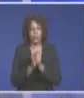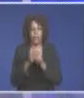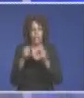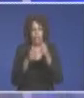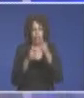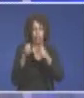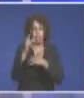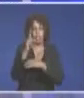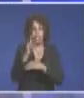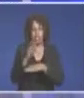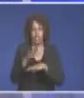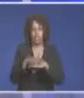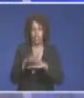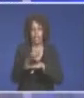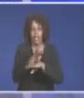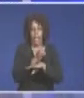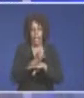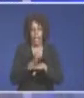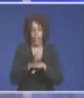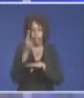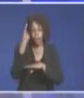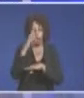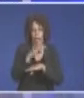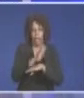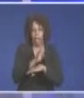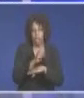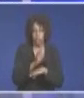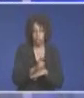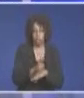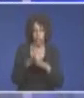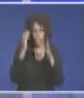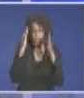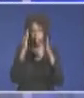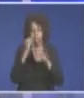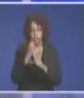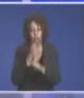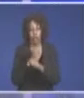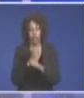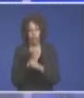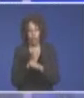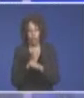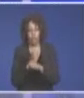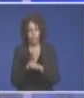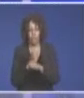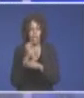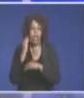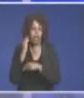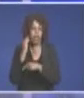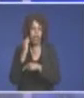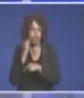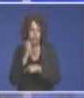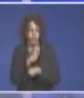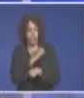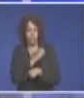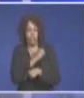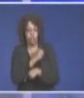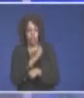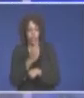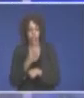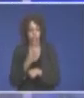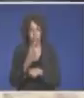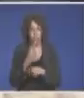Infrastructural needs on the island of Exuma getting the attention of works officials. Jiminy DeSwain tells us more about the assessment